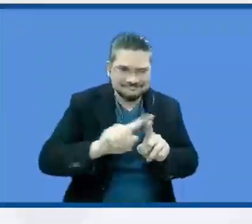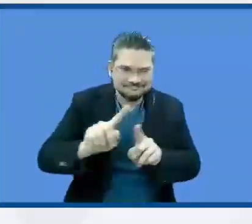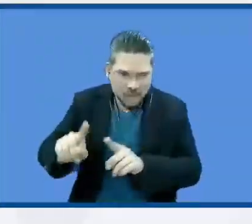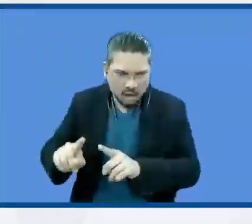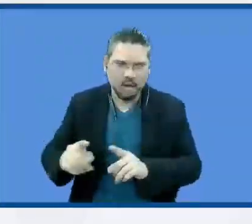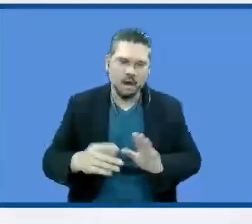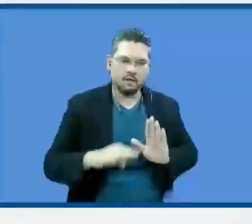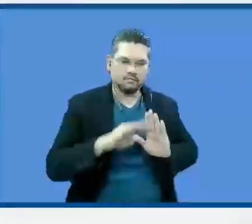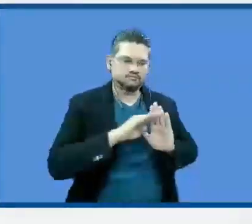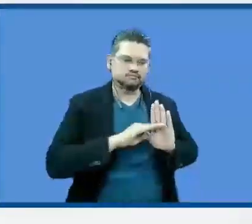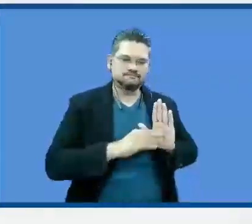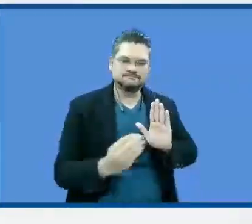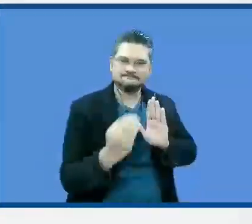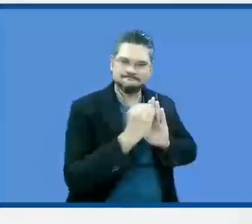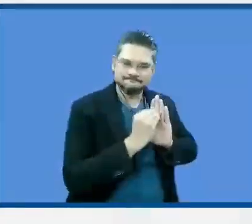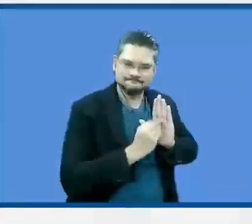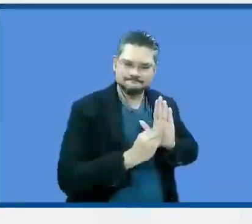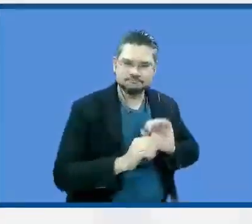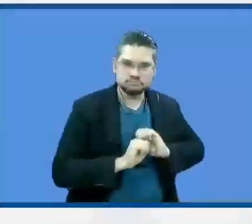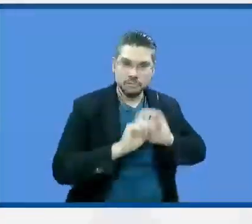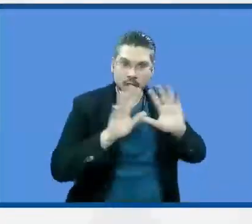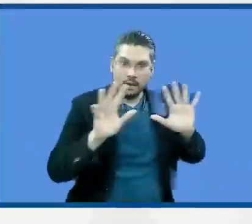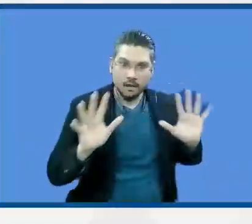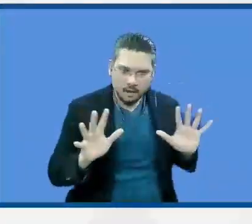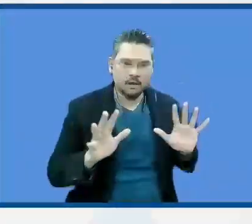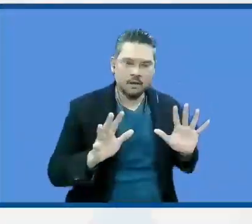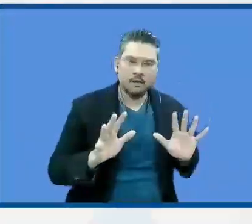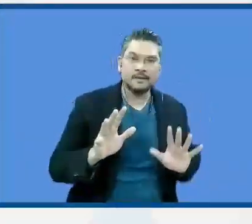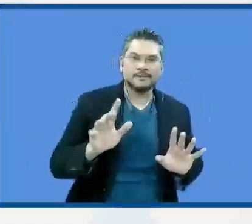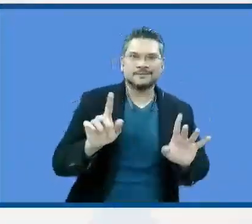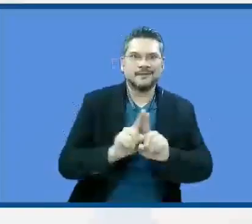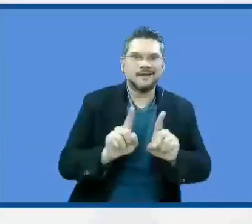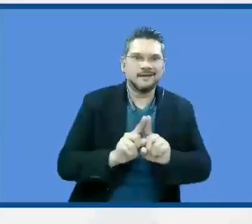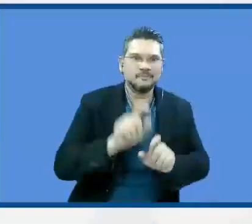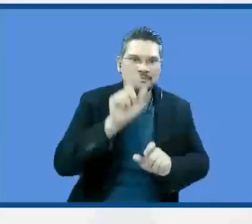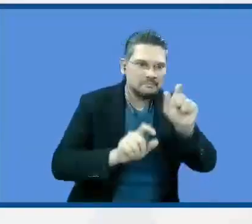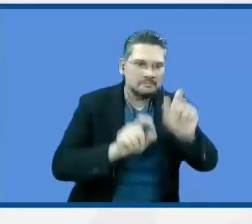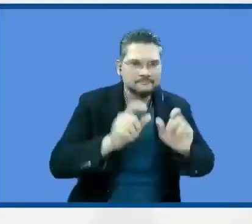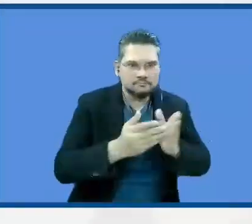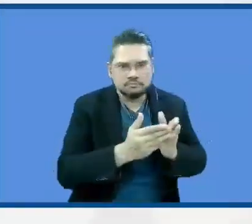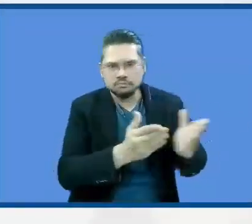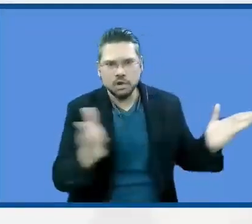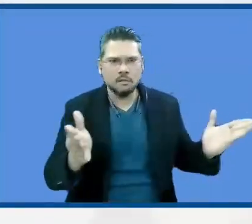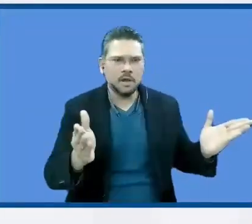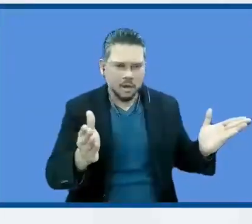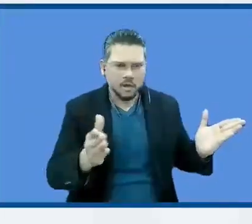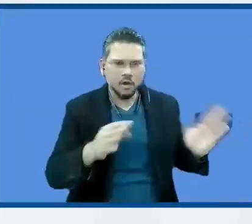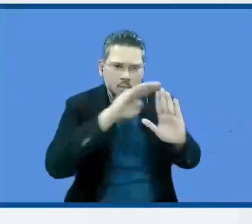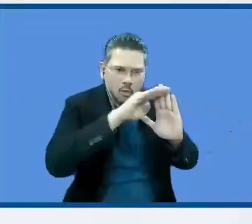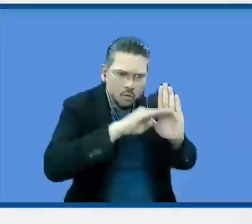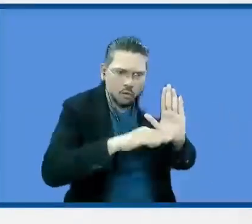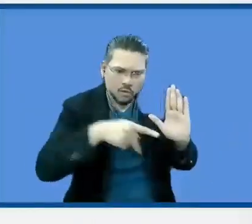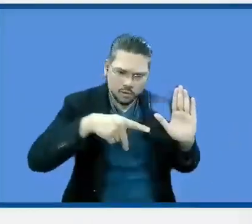along with public policy, so we can state out or rule out, so we can point